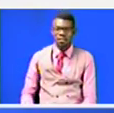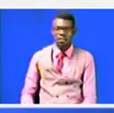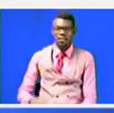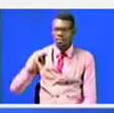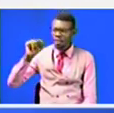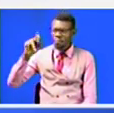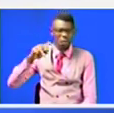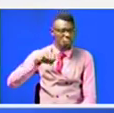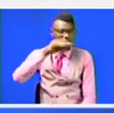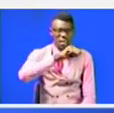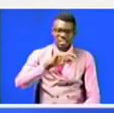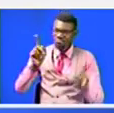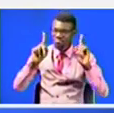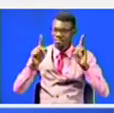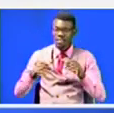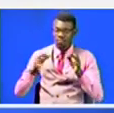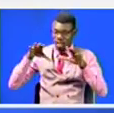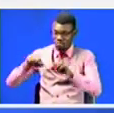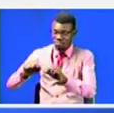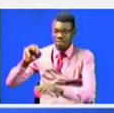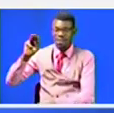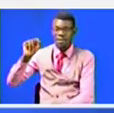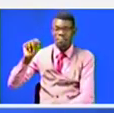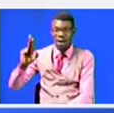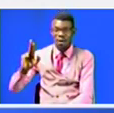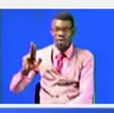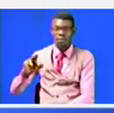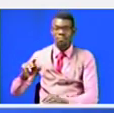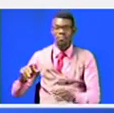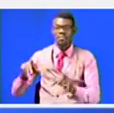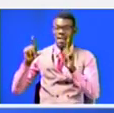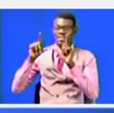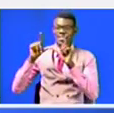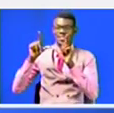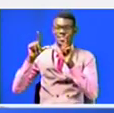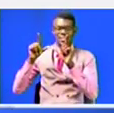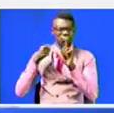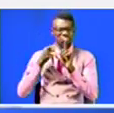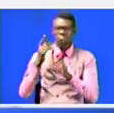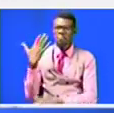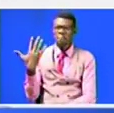Mau. If you are in Mau, the title you have is a paper title.